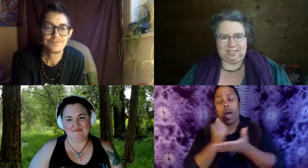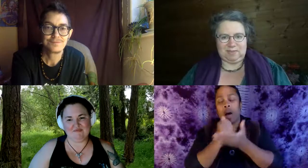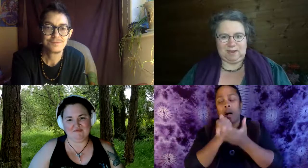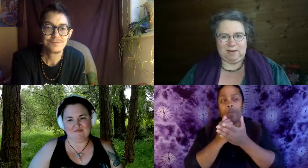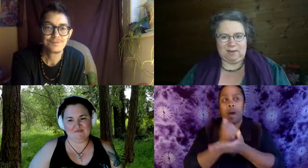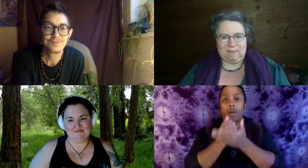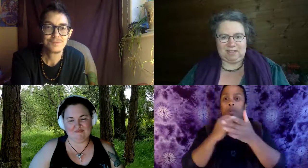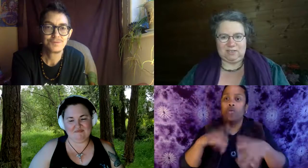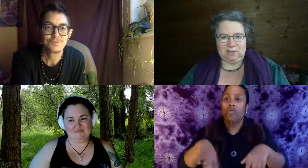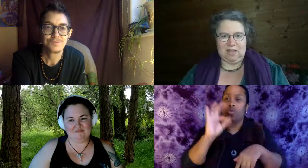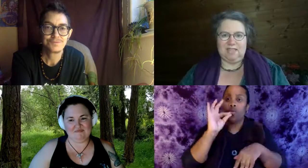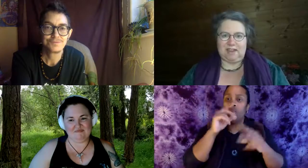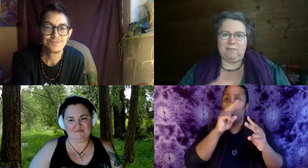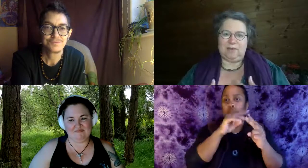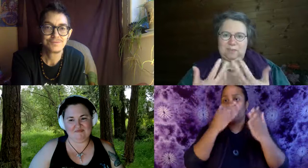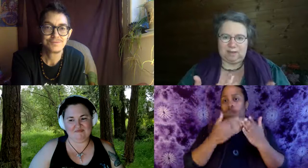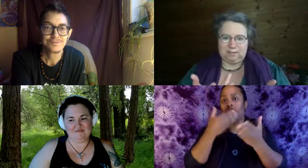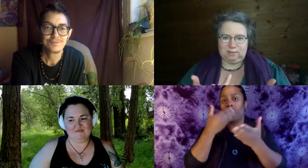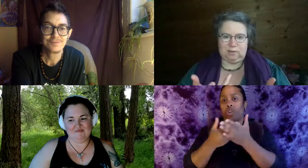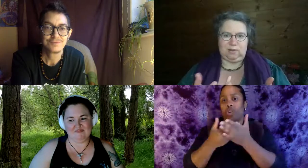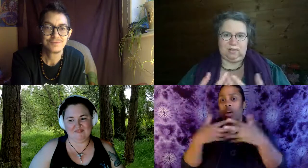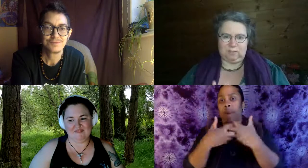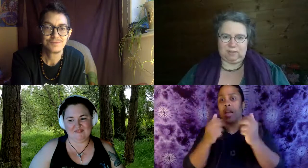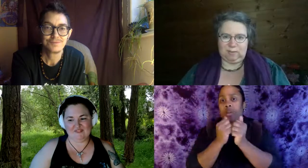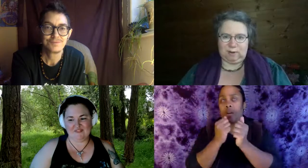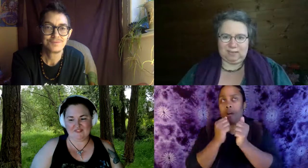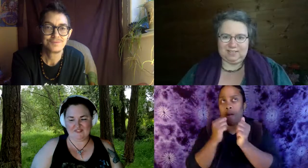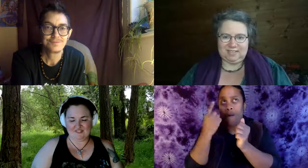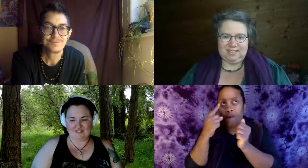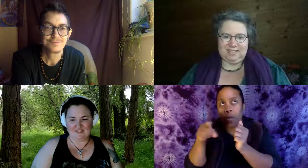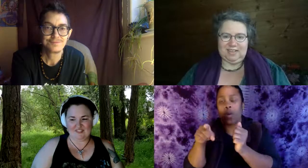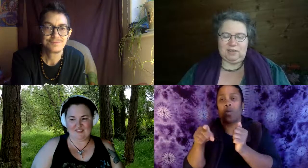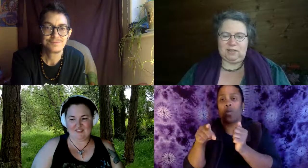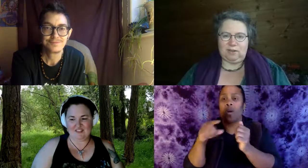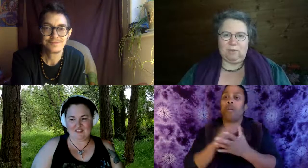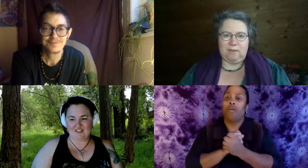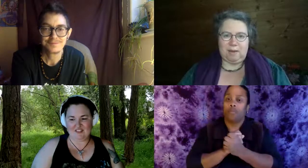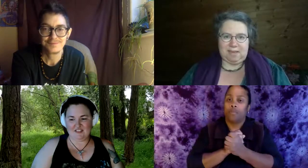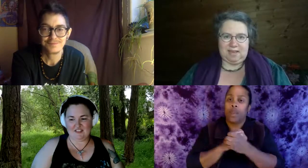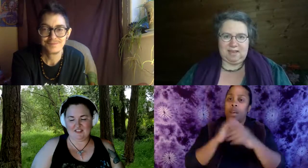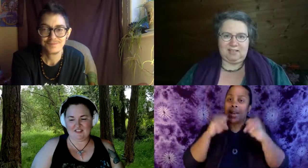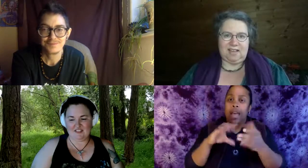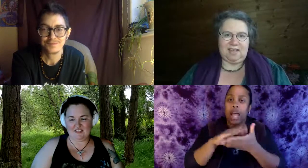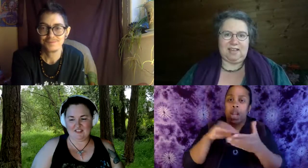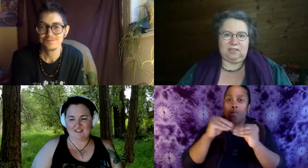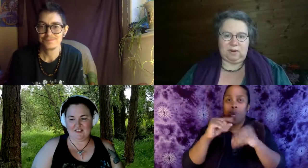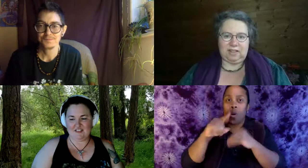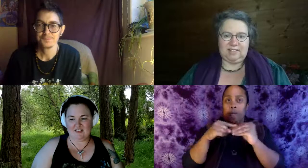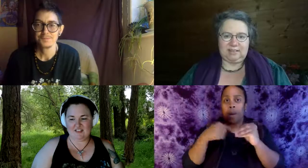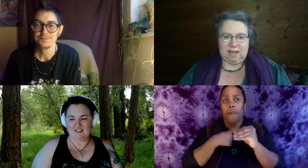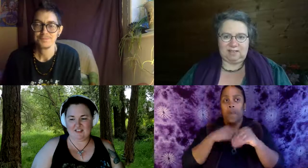relationship that are a great match for you, that help you express your soul, express your purpose. You can learn more about me online